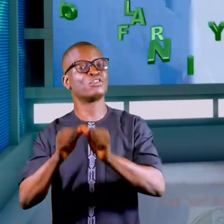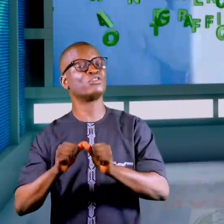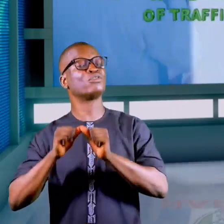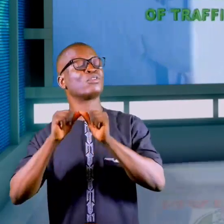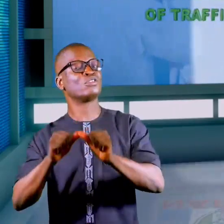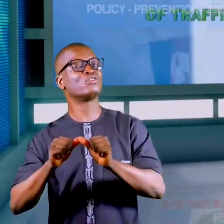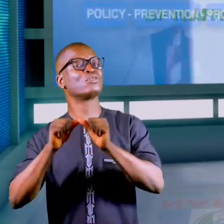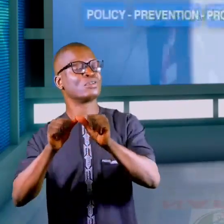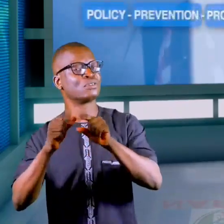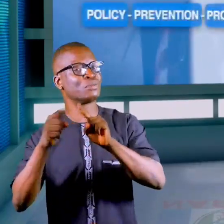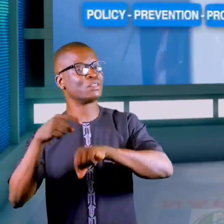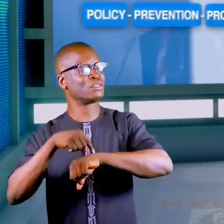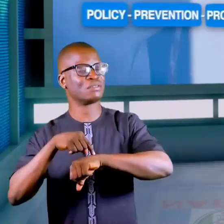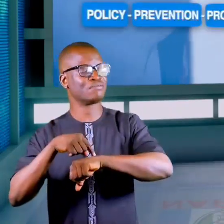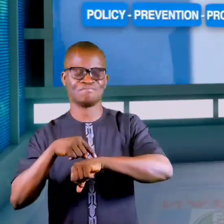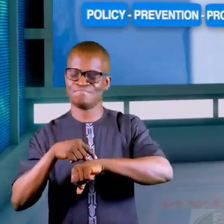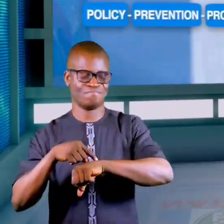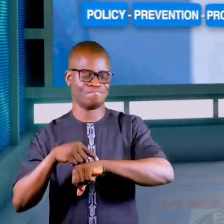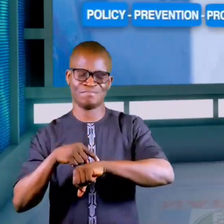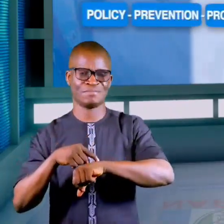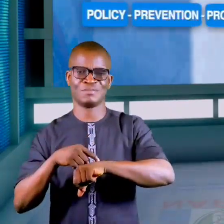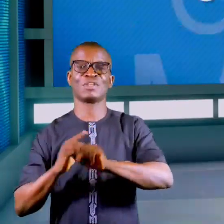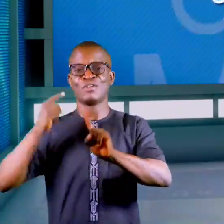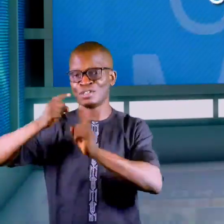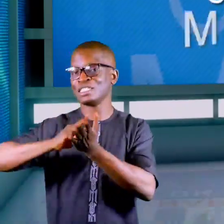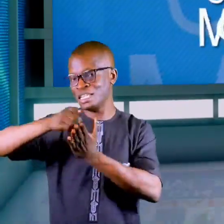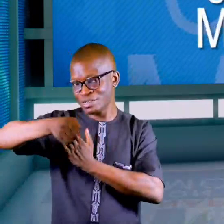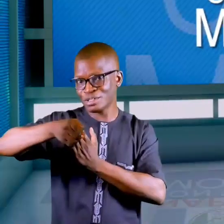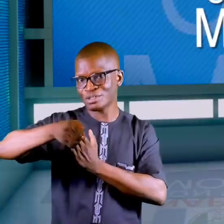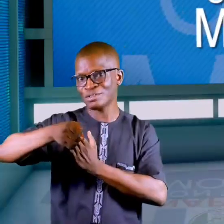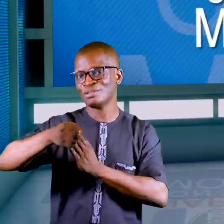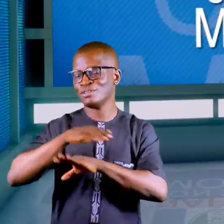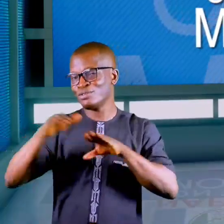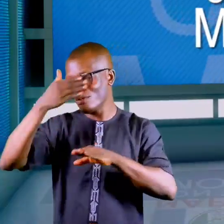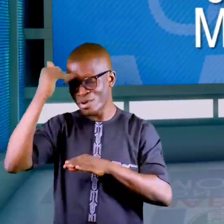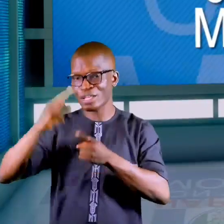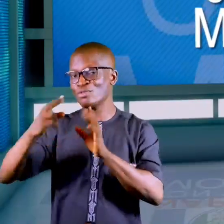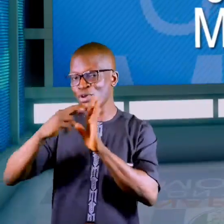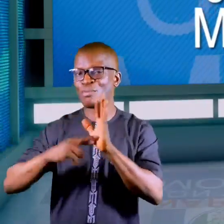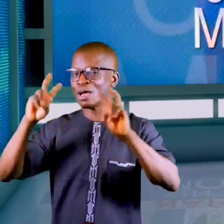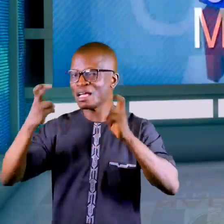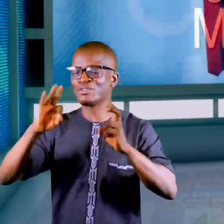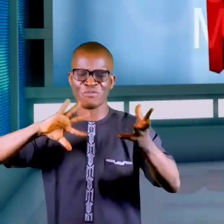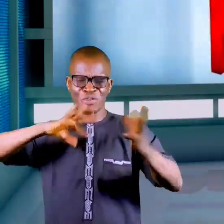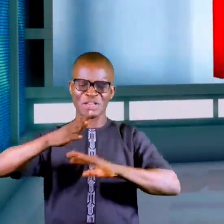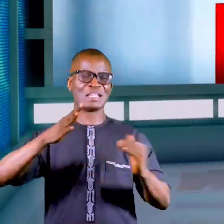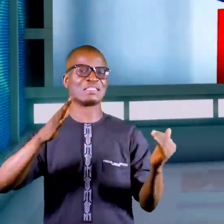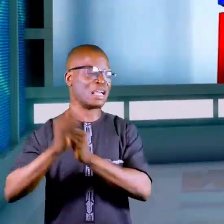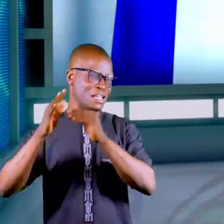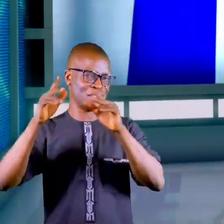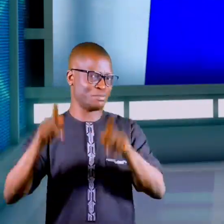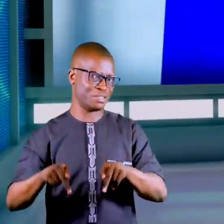go on and on and on, but time will not permit. Till I come your way next week, don't forget to report cases of